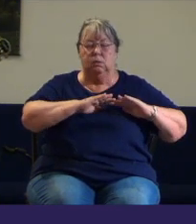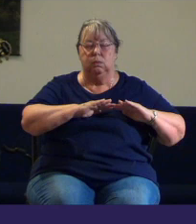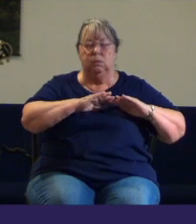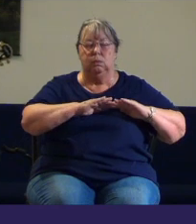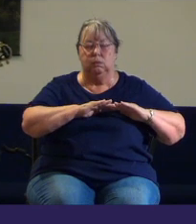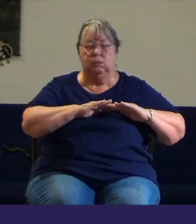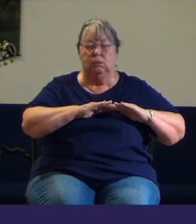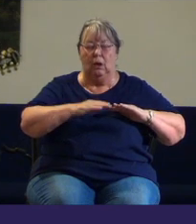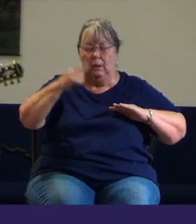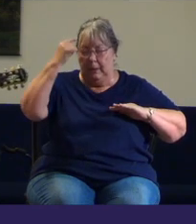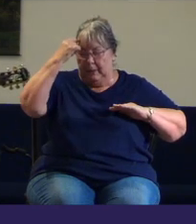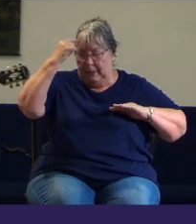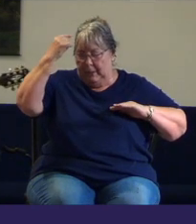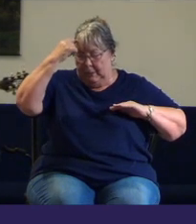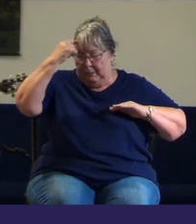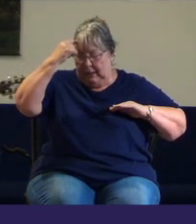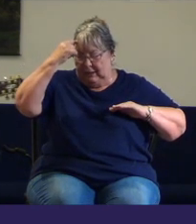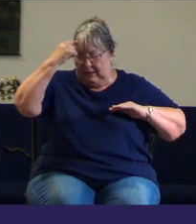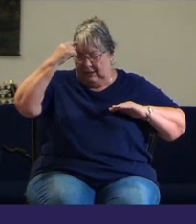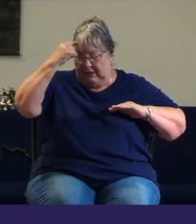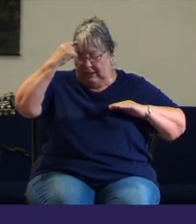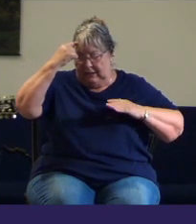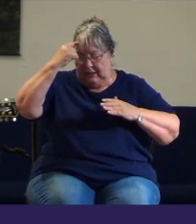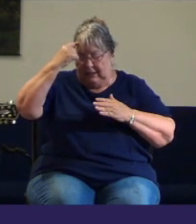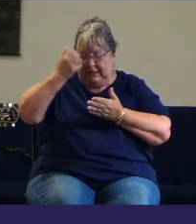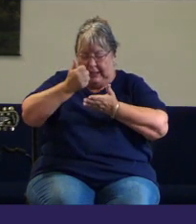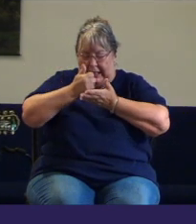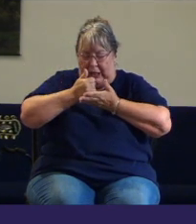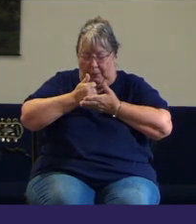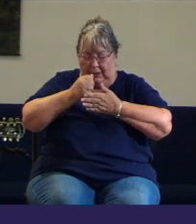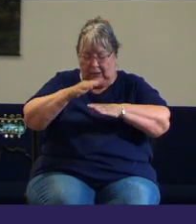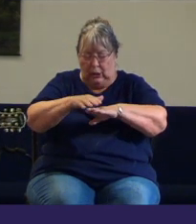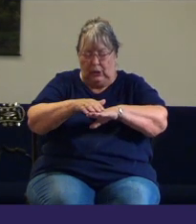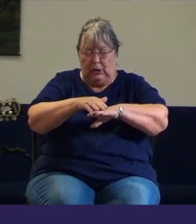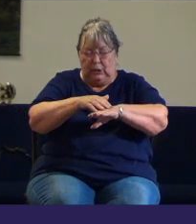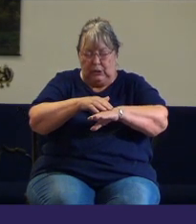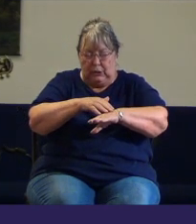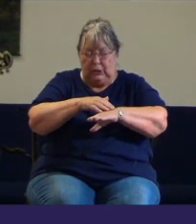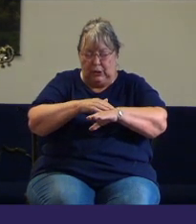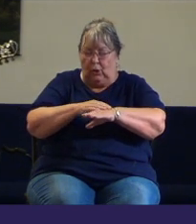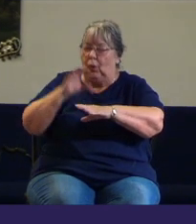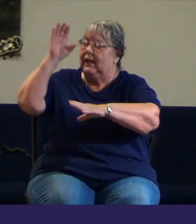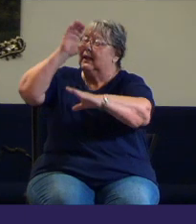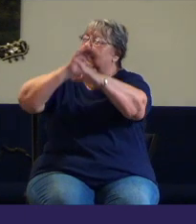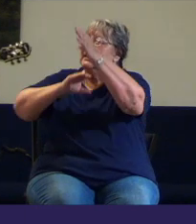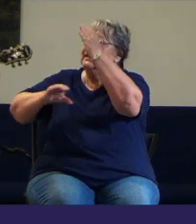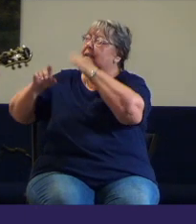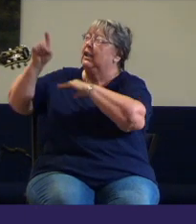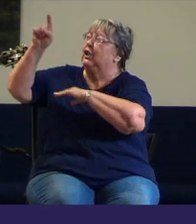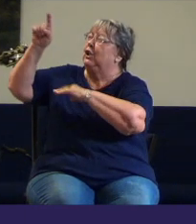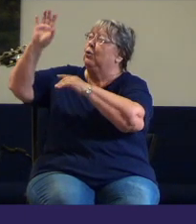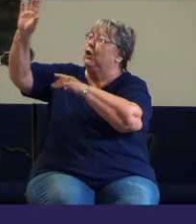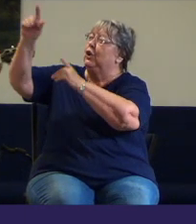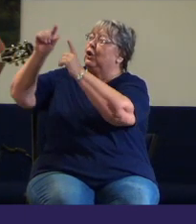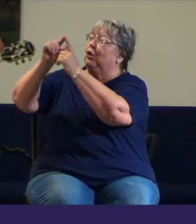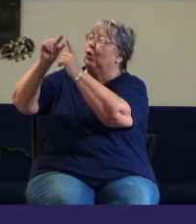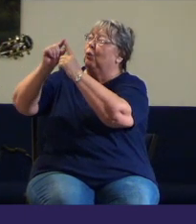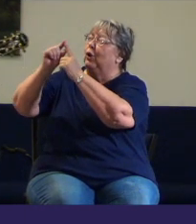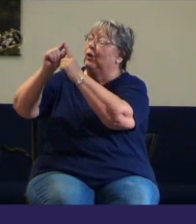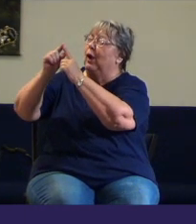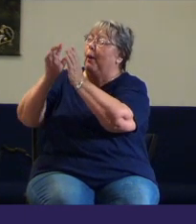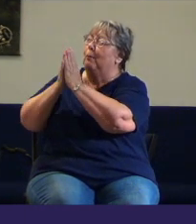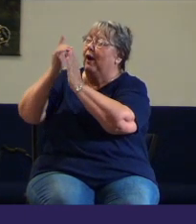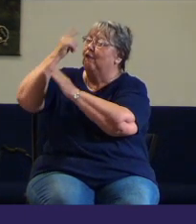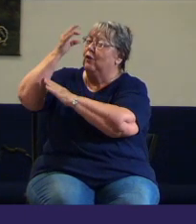Our minds help us to just slow down so that we can seek you, seek your word. Lord, we pray for pastor